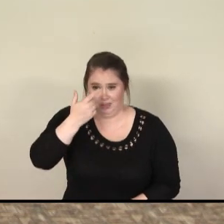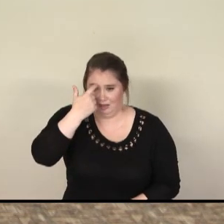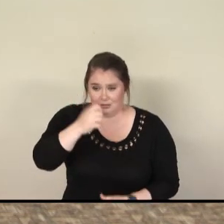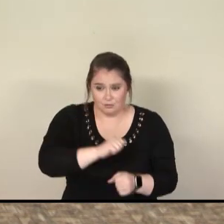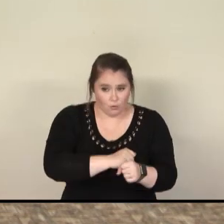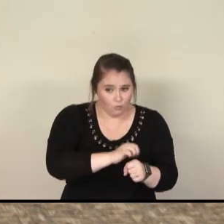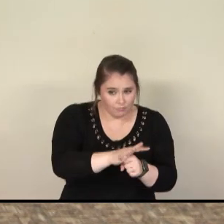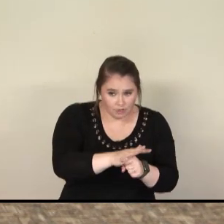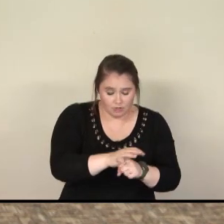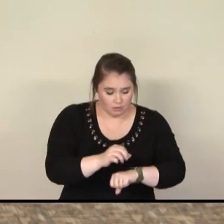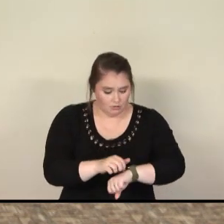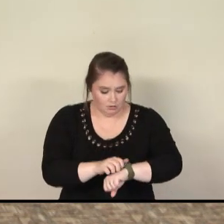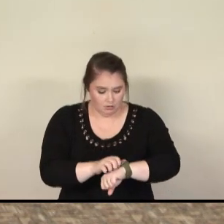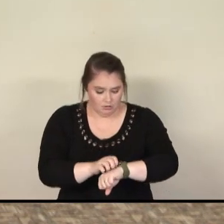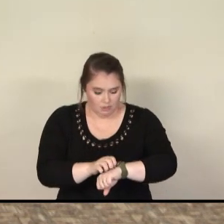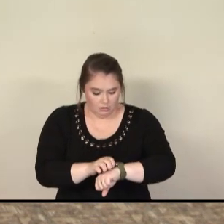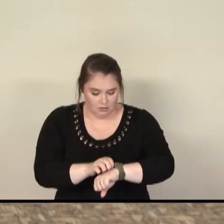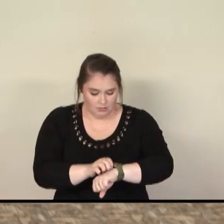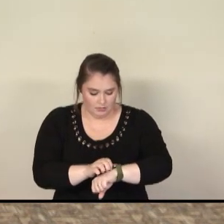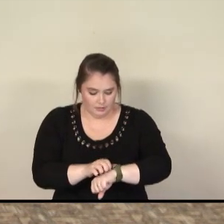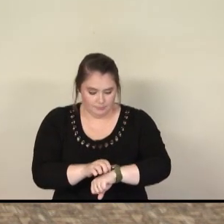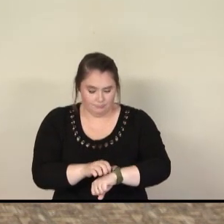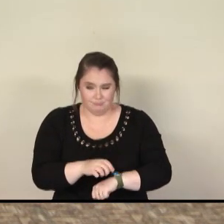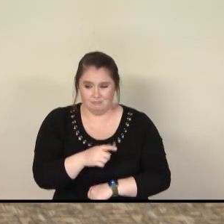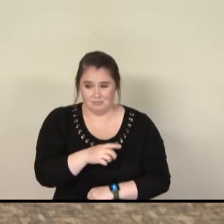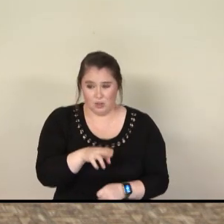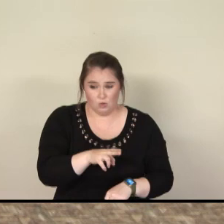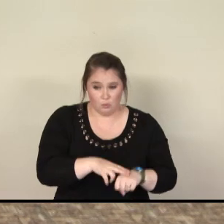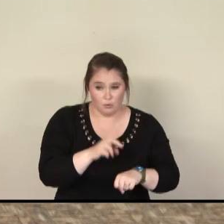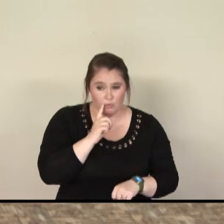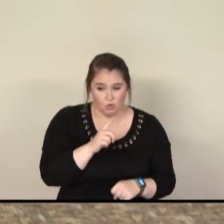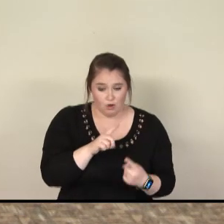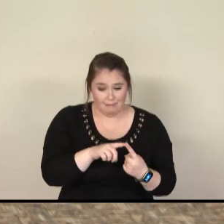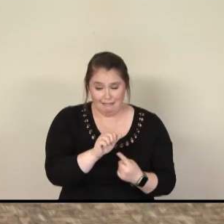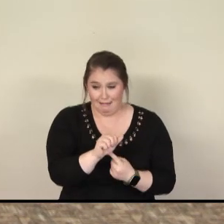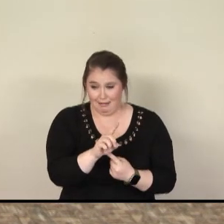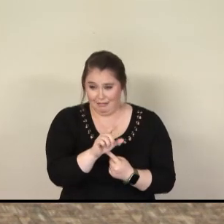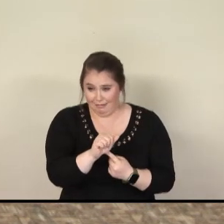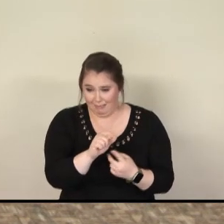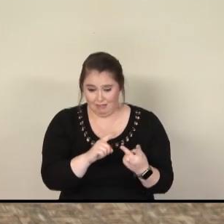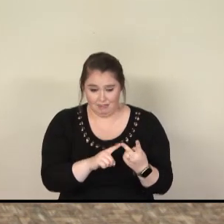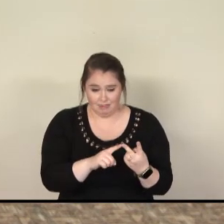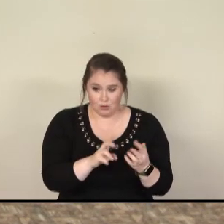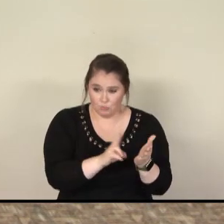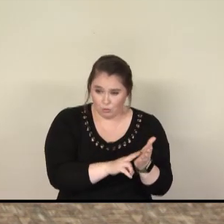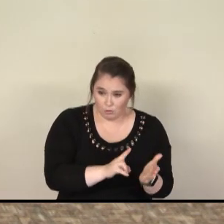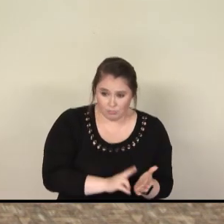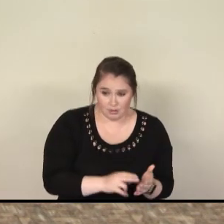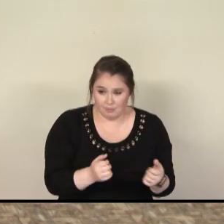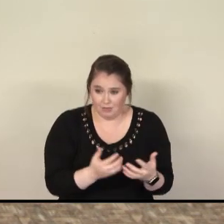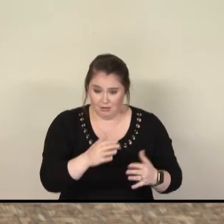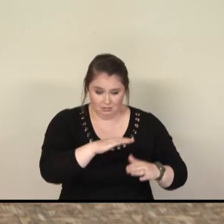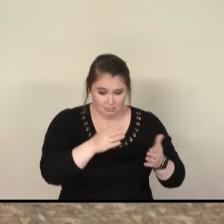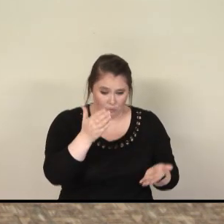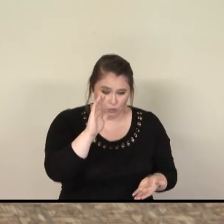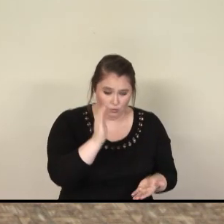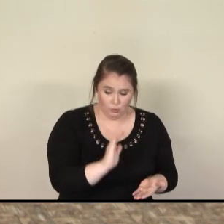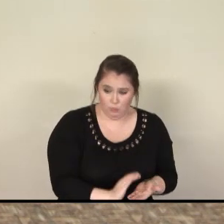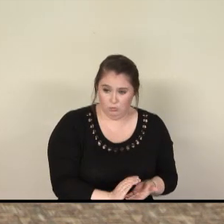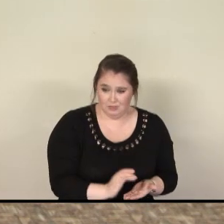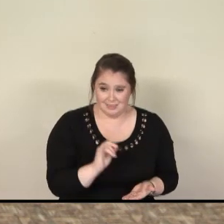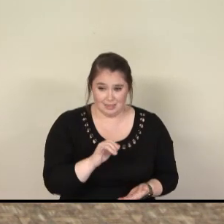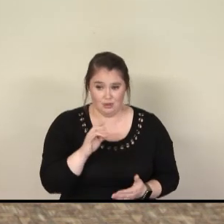Like, is it normal for our enrollment and ADA to decrease at a steady rate over the next couple? Like, is that a